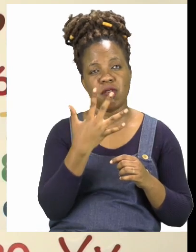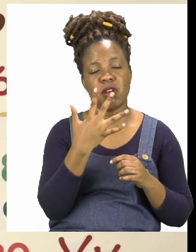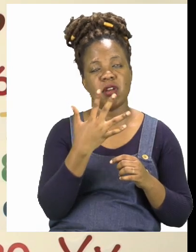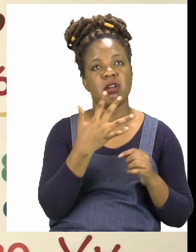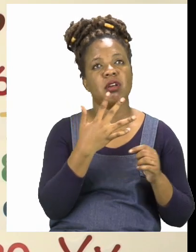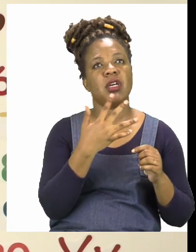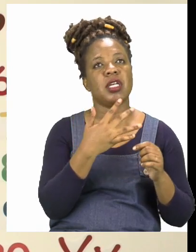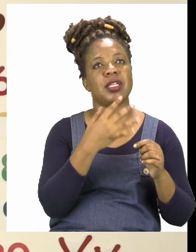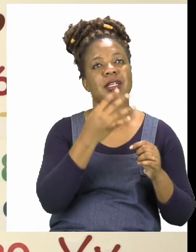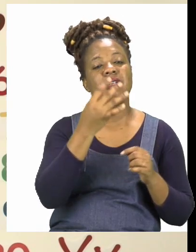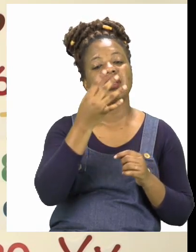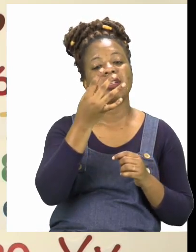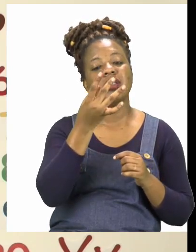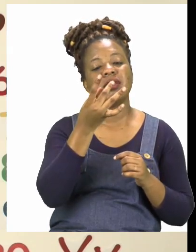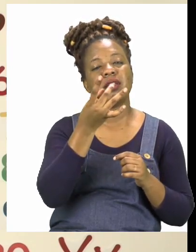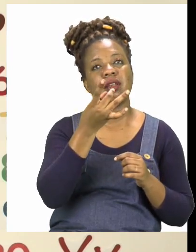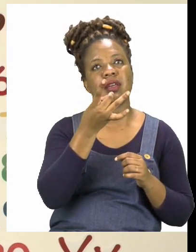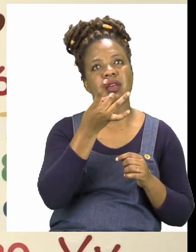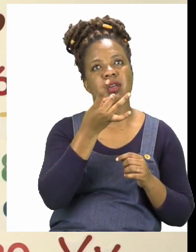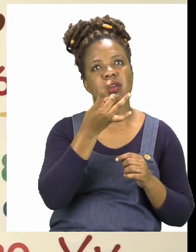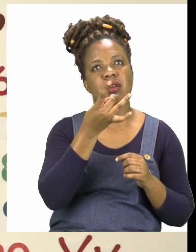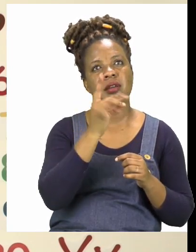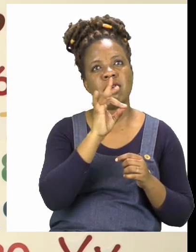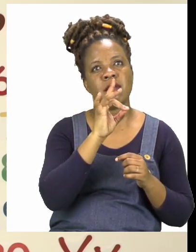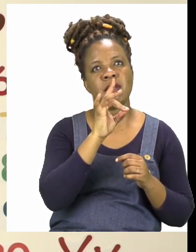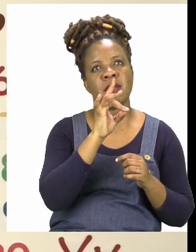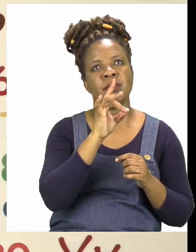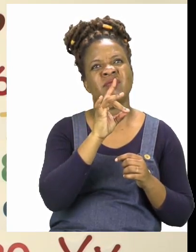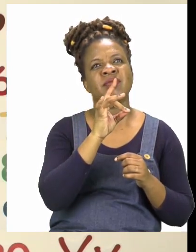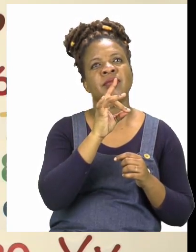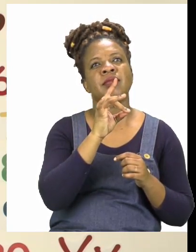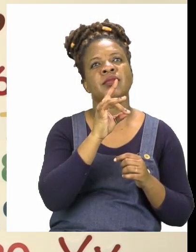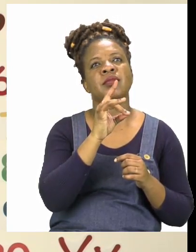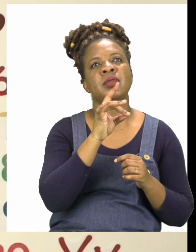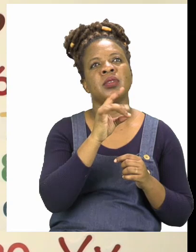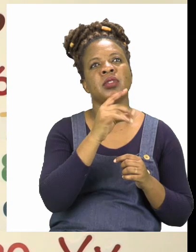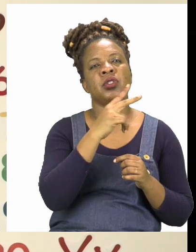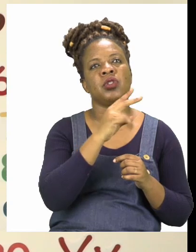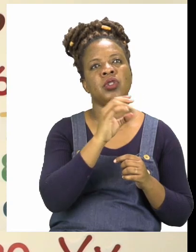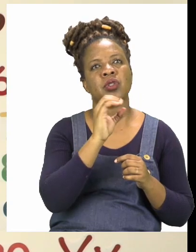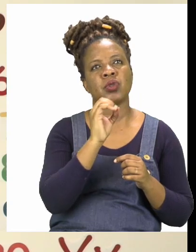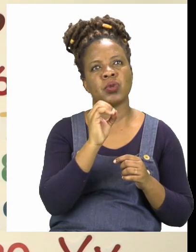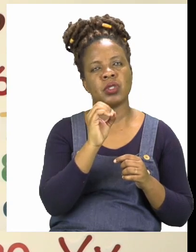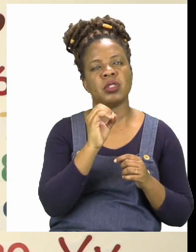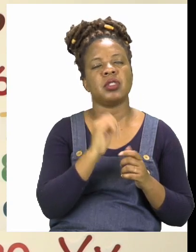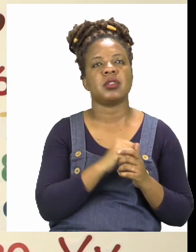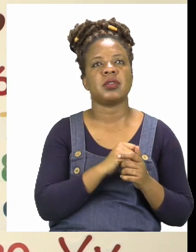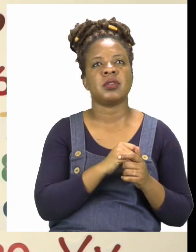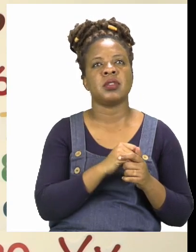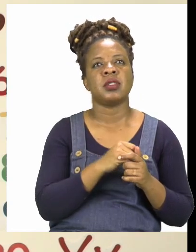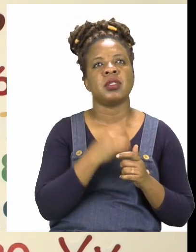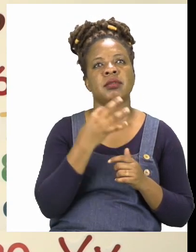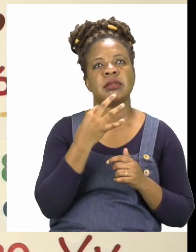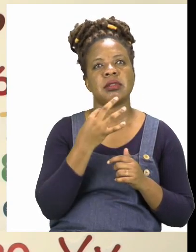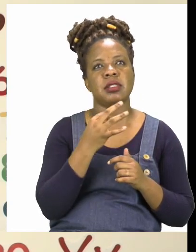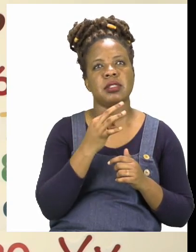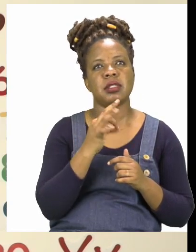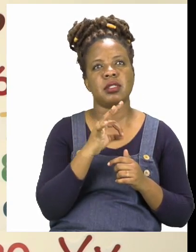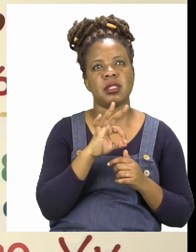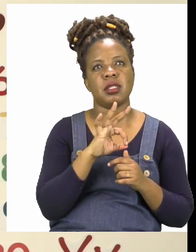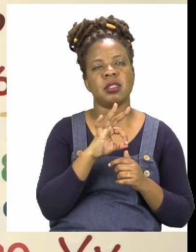say 20 minutes to. Then we count again another 5. 1,